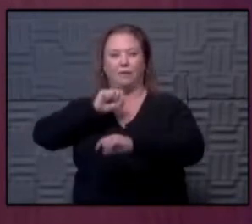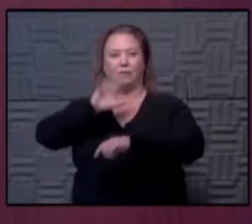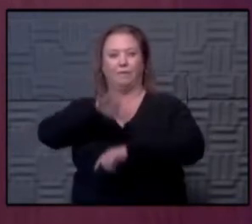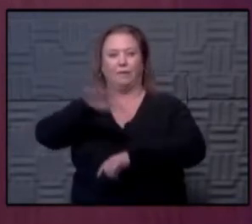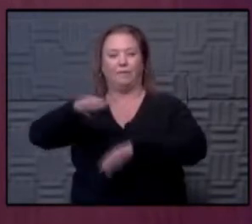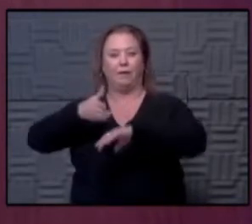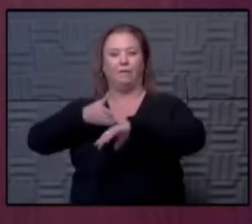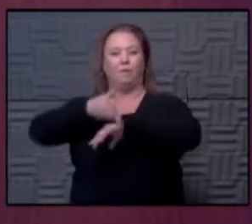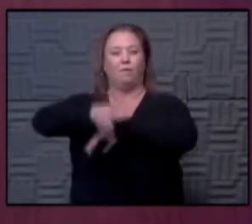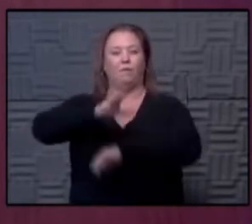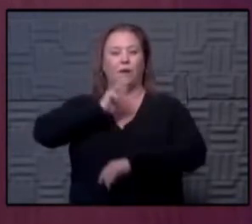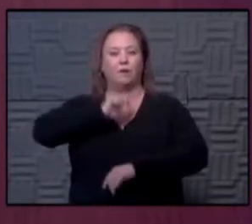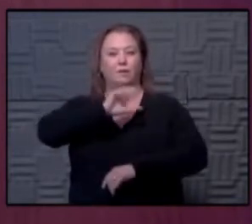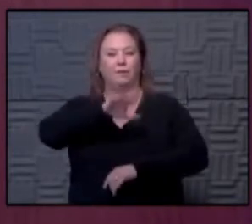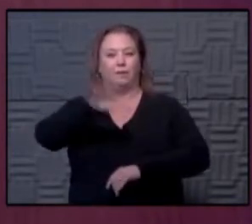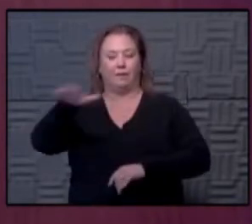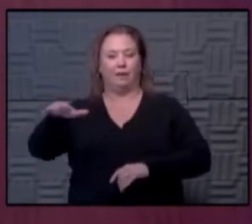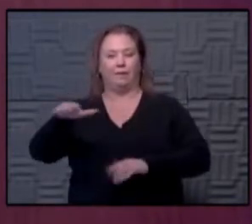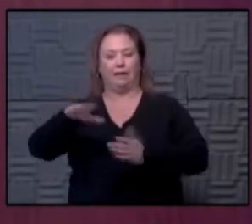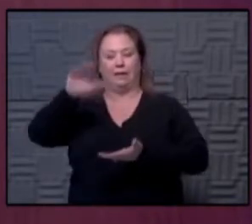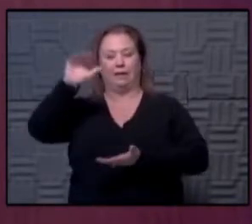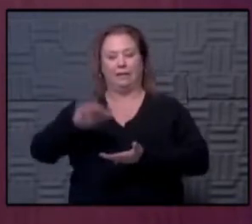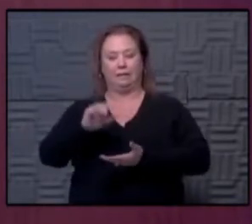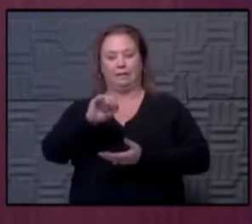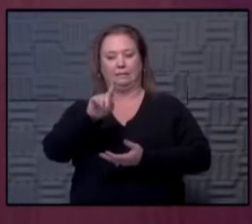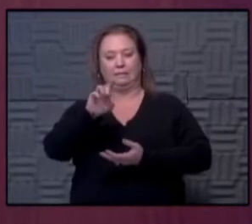little less side effects from